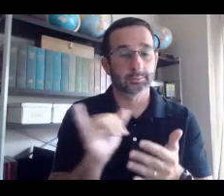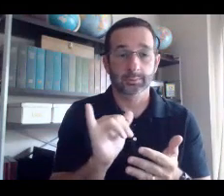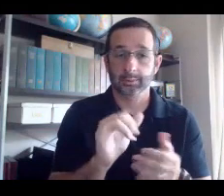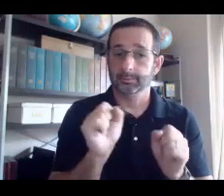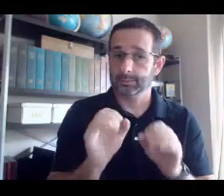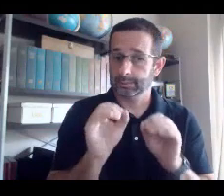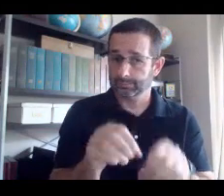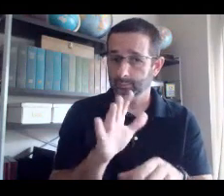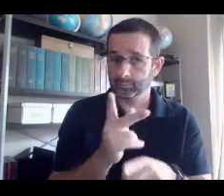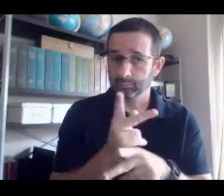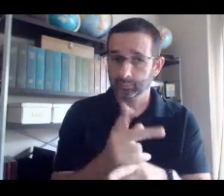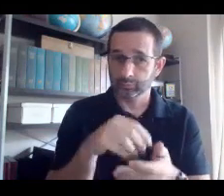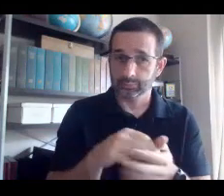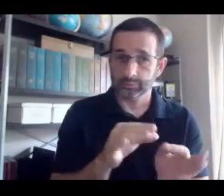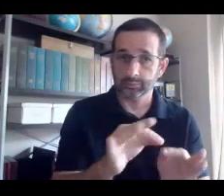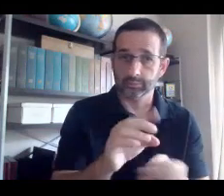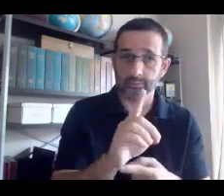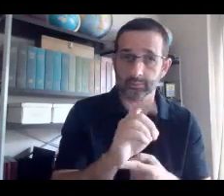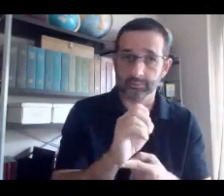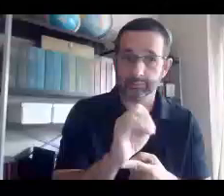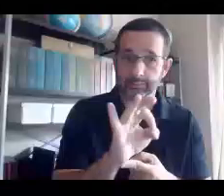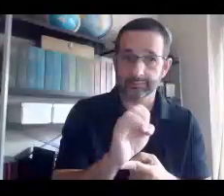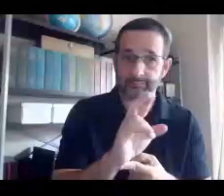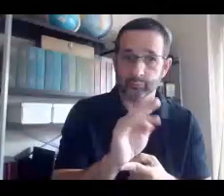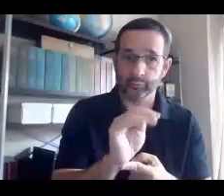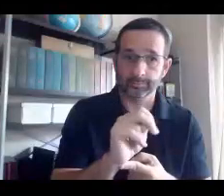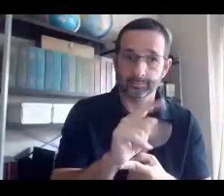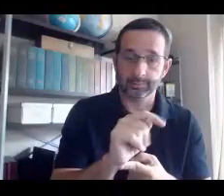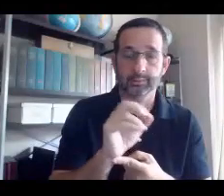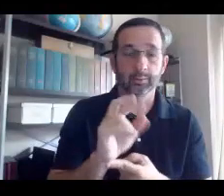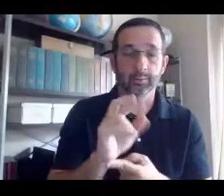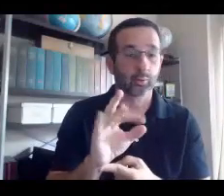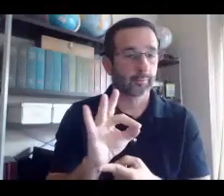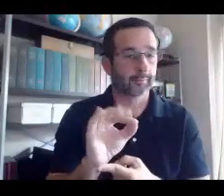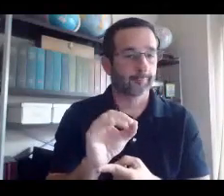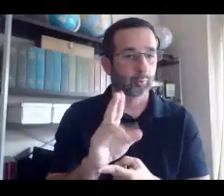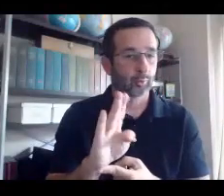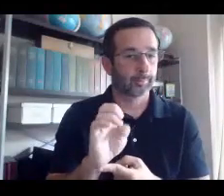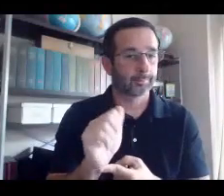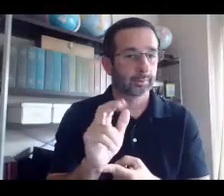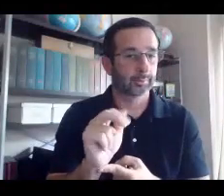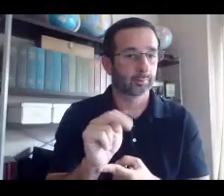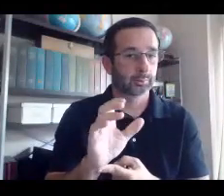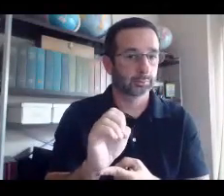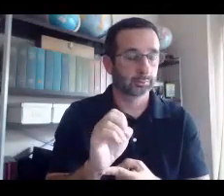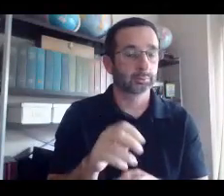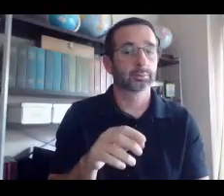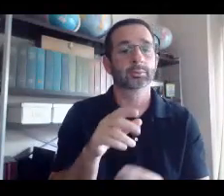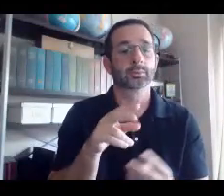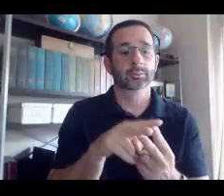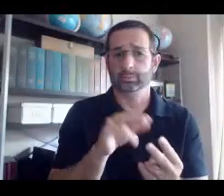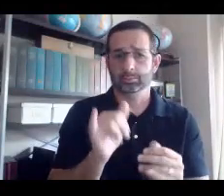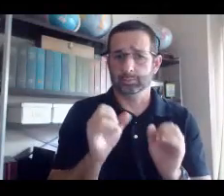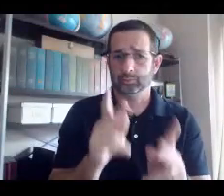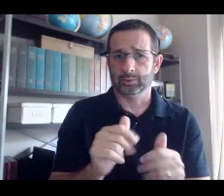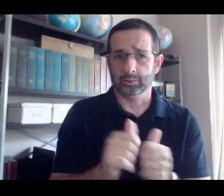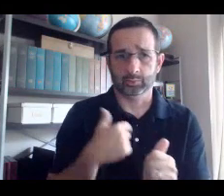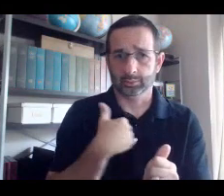do require monthly payments, there are other options. You could put your loan into a deferment status or